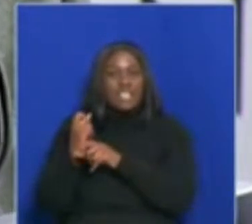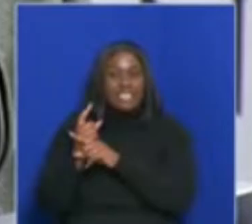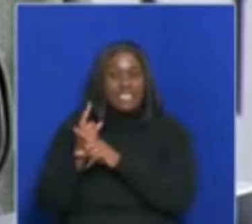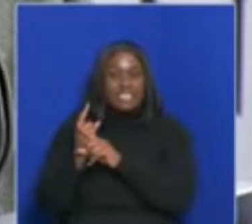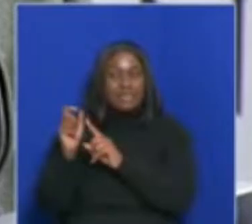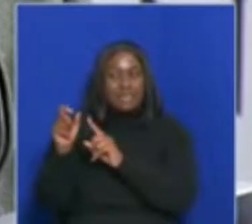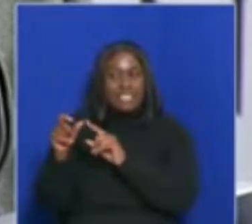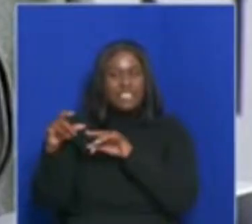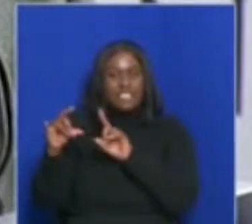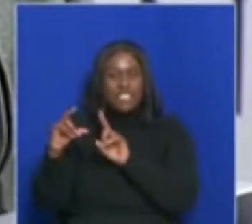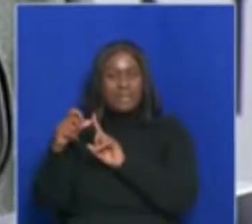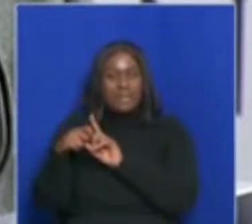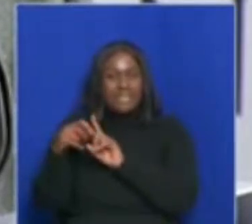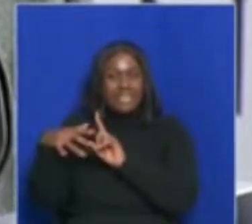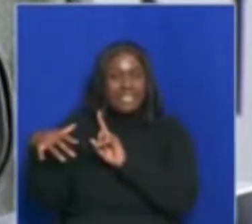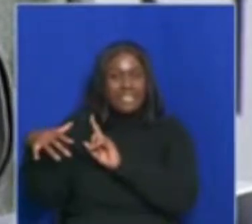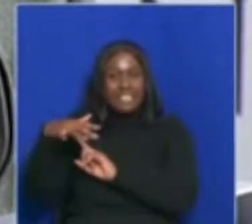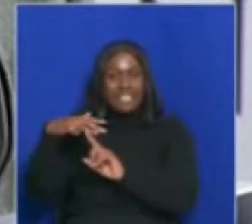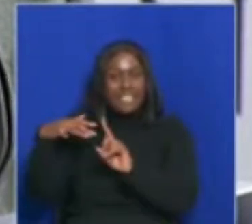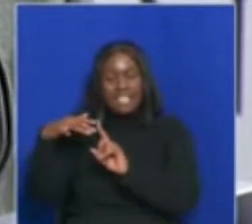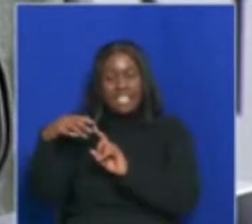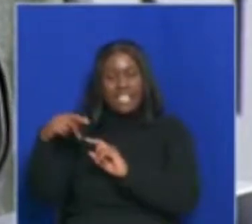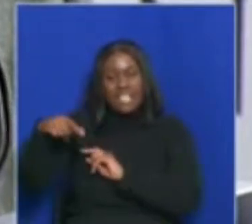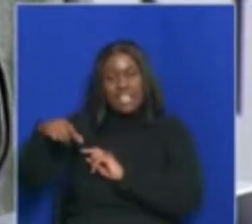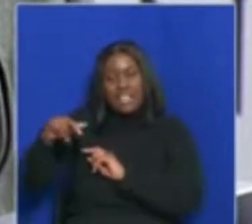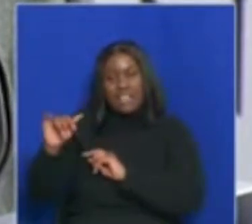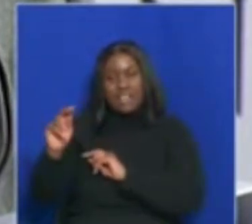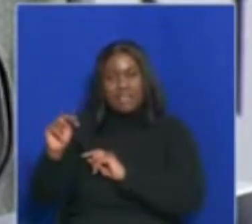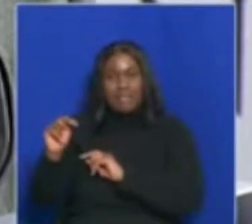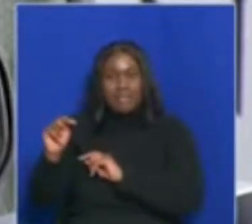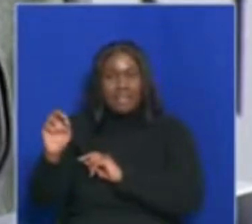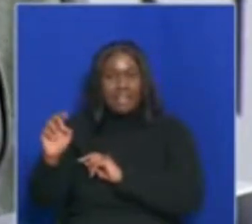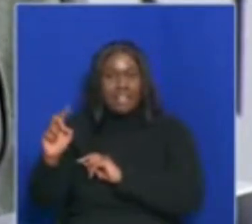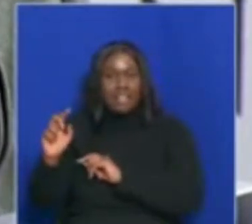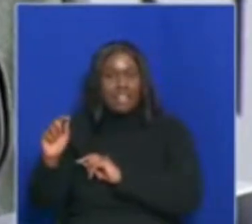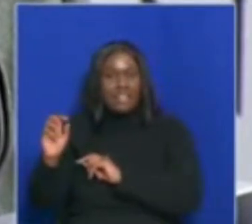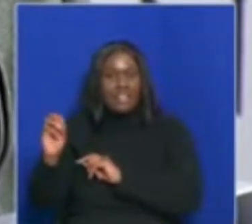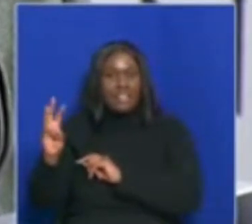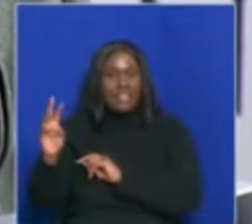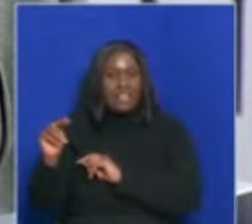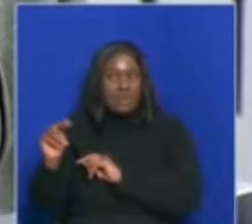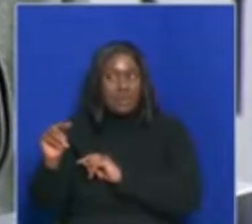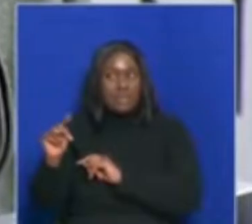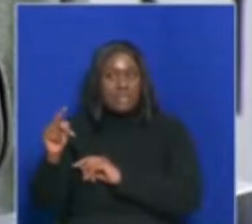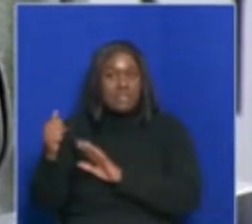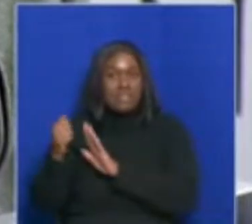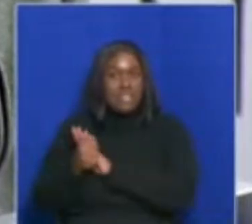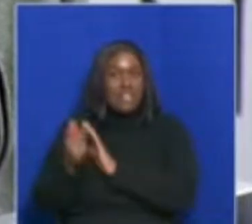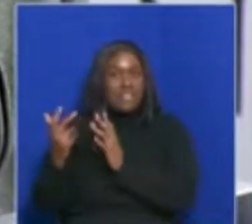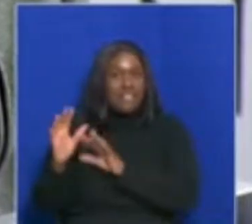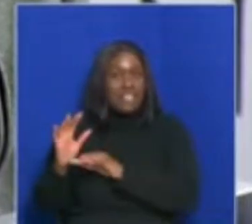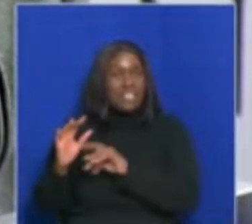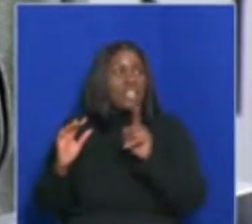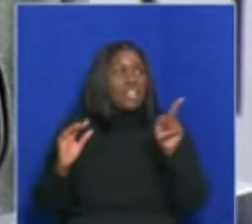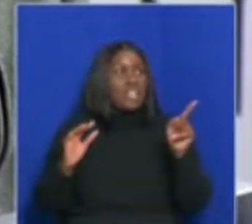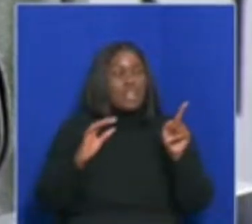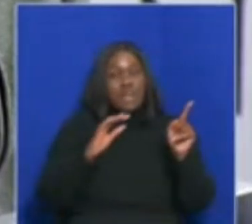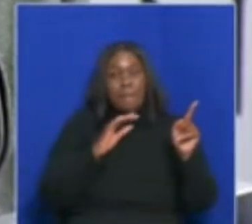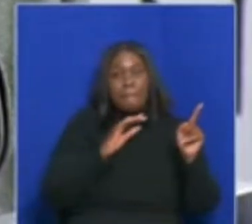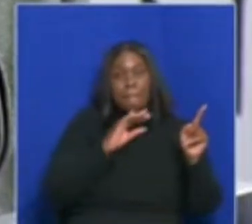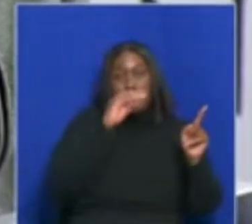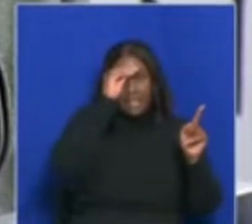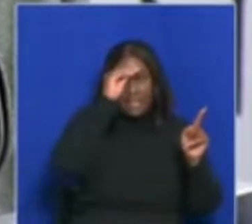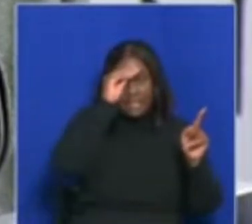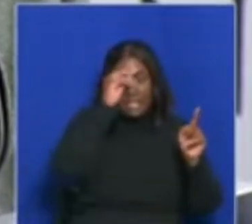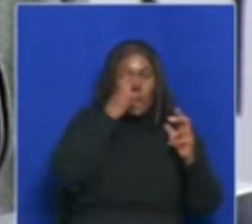killed. And the police went all out looking for the other 2. And when they found the first one, they